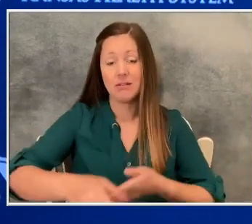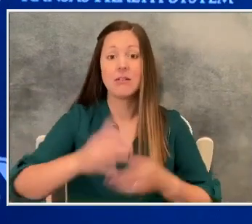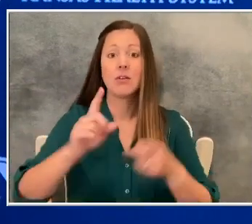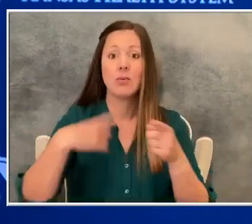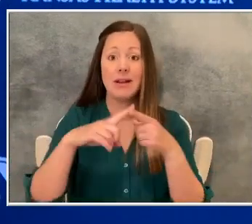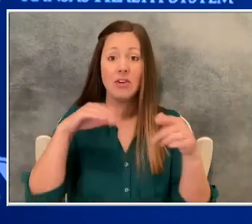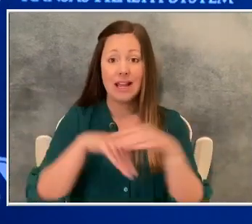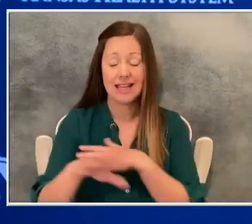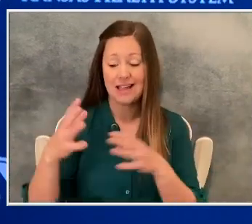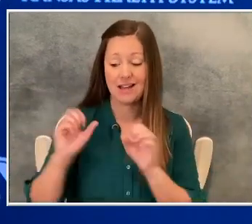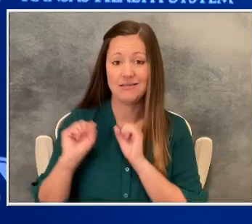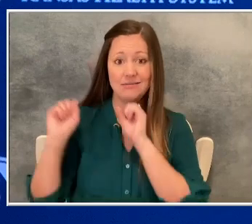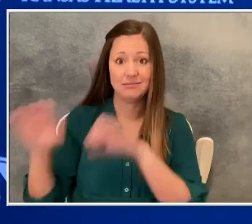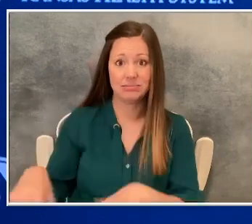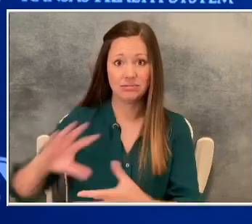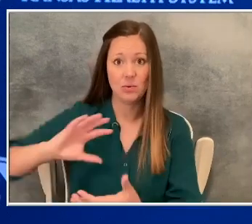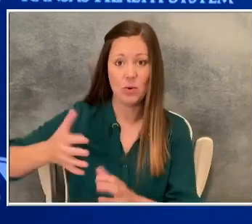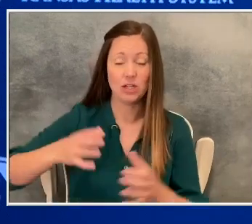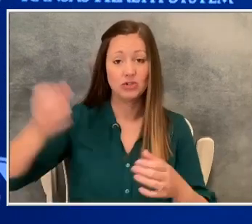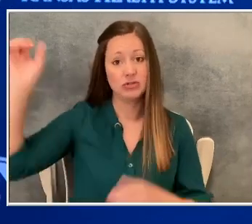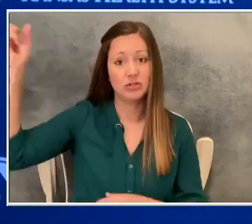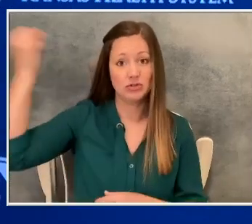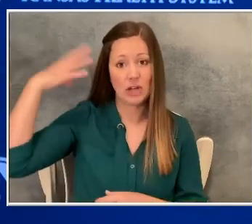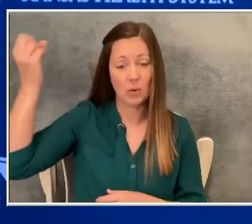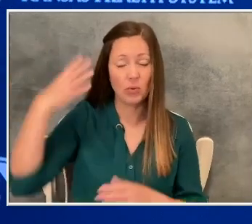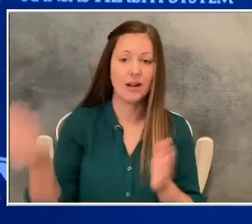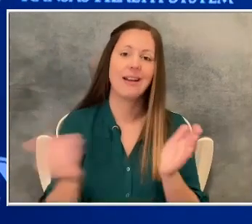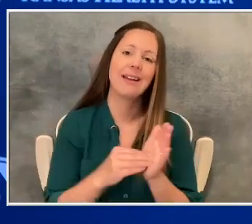off and take a shower, and hopefully that will help again